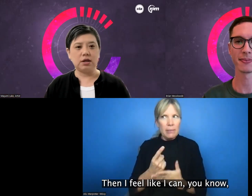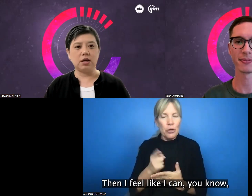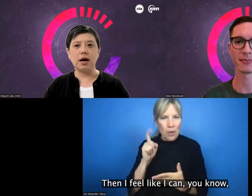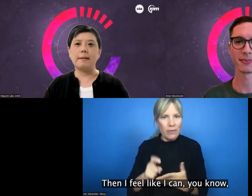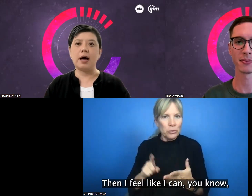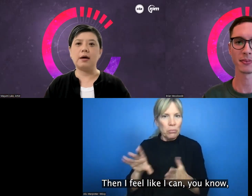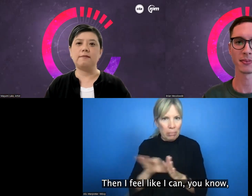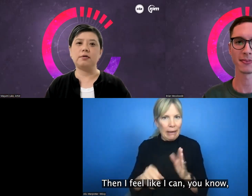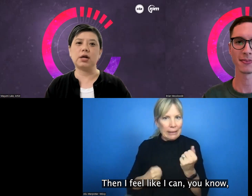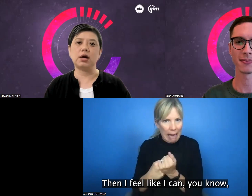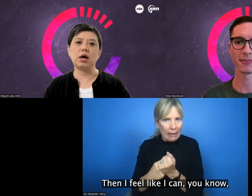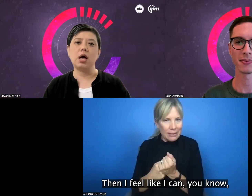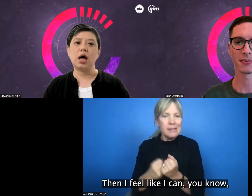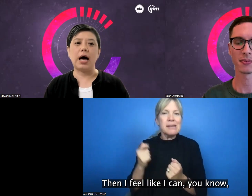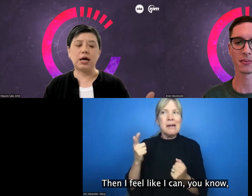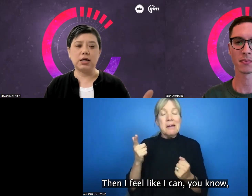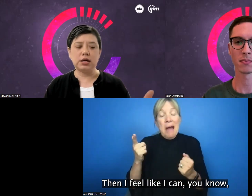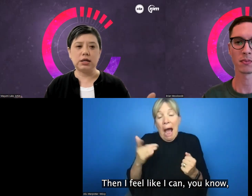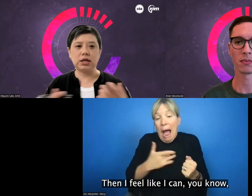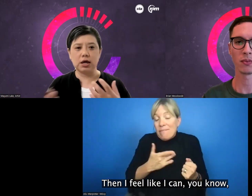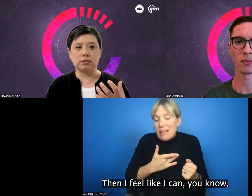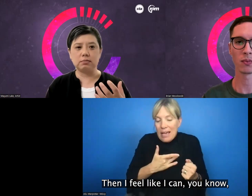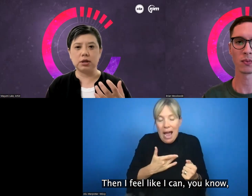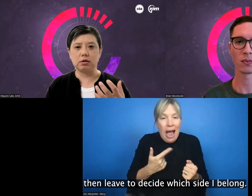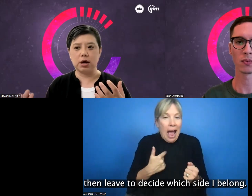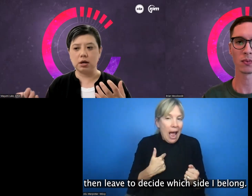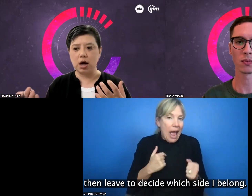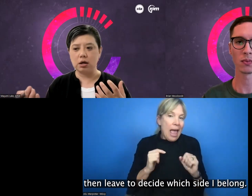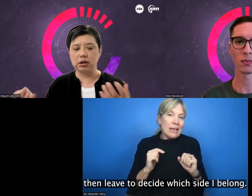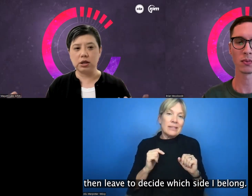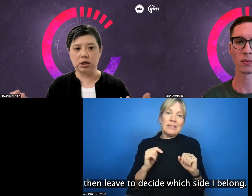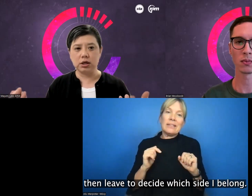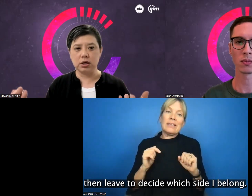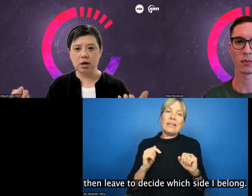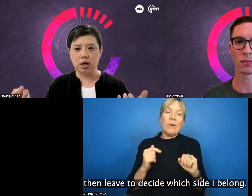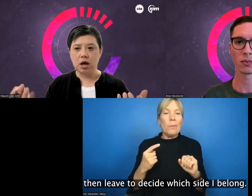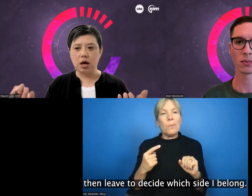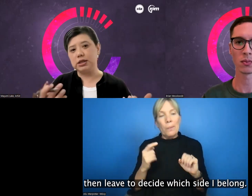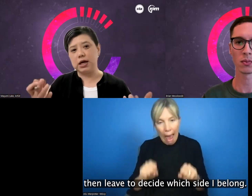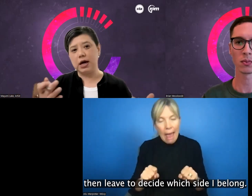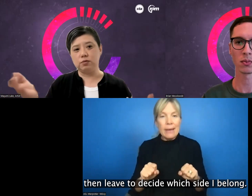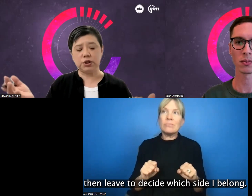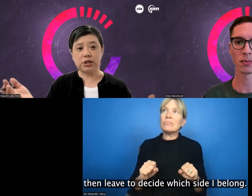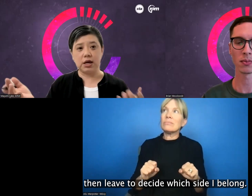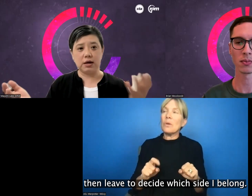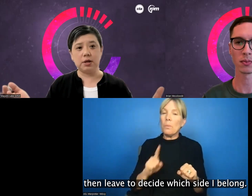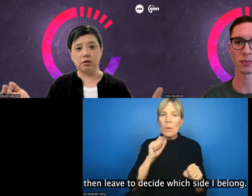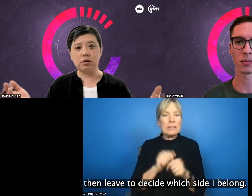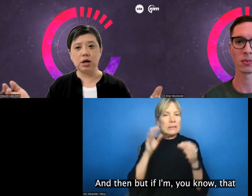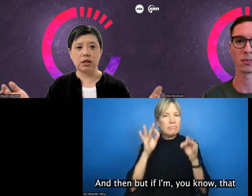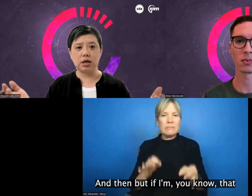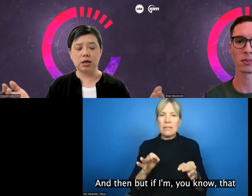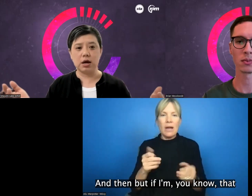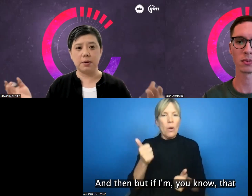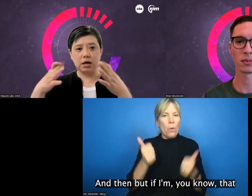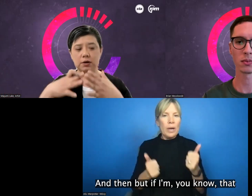right? Then I feel like I can, then really decide which side I belong.